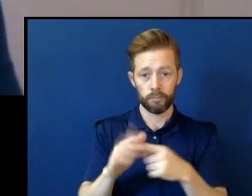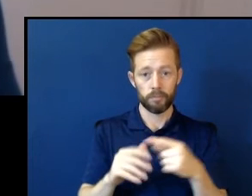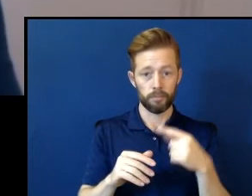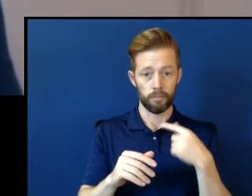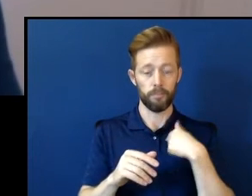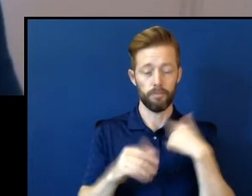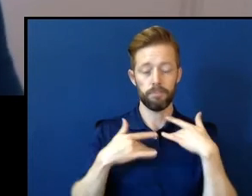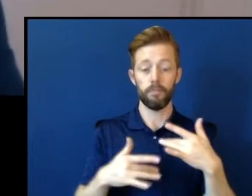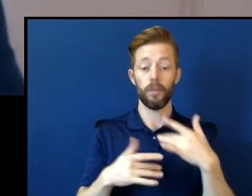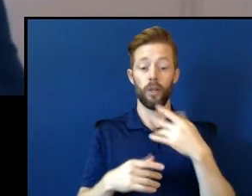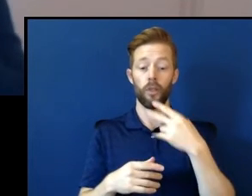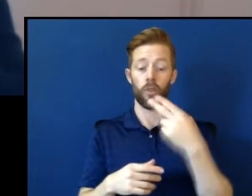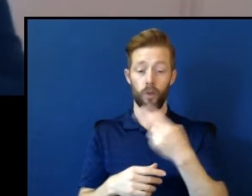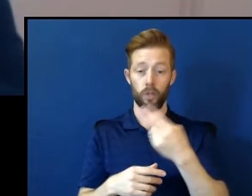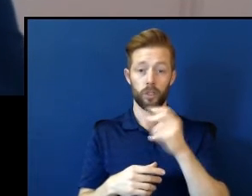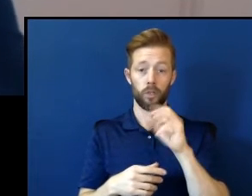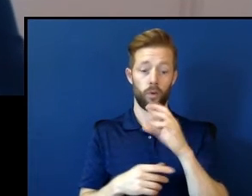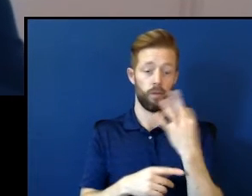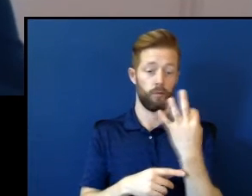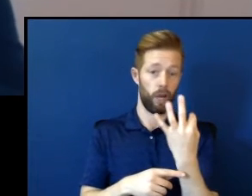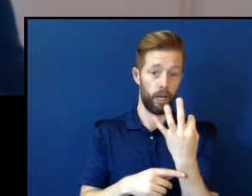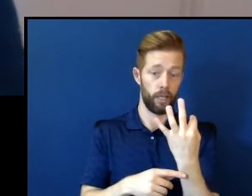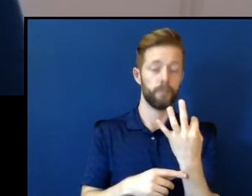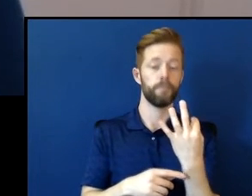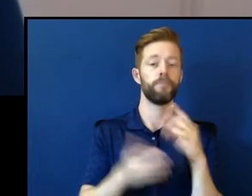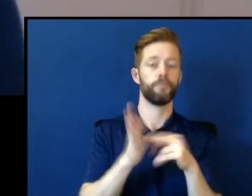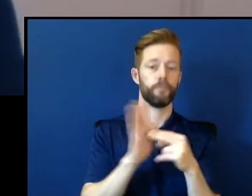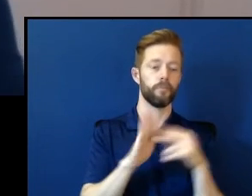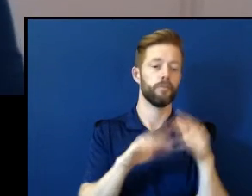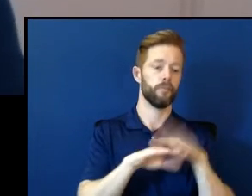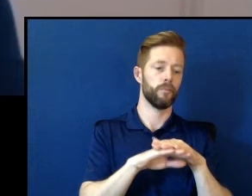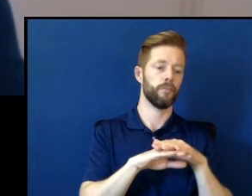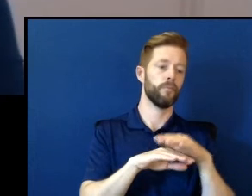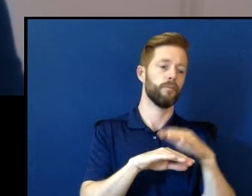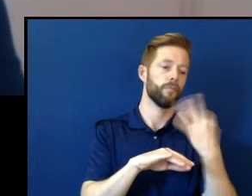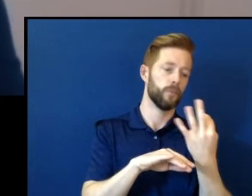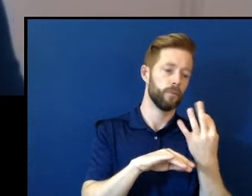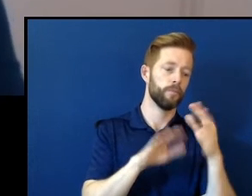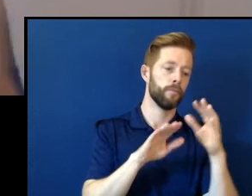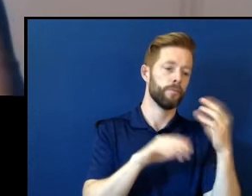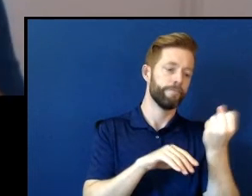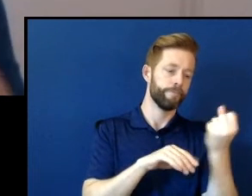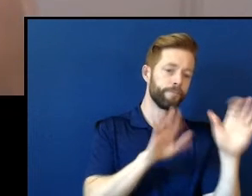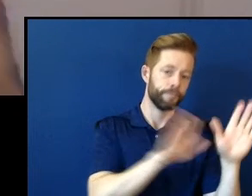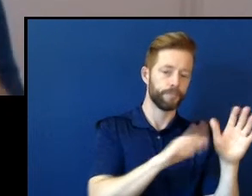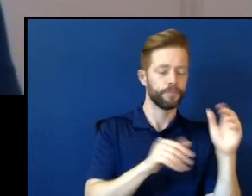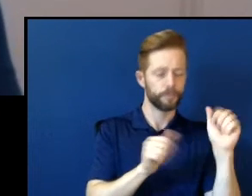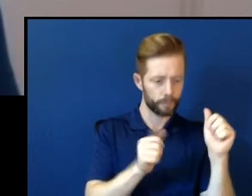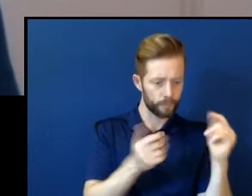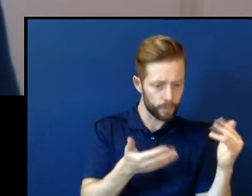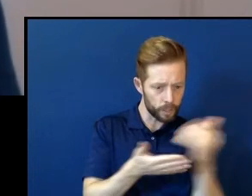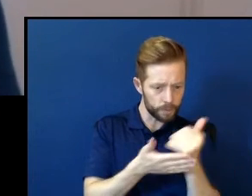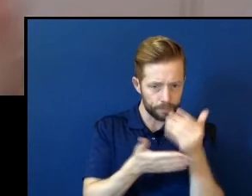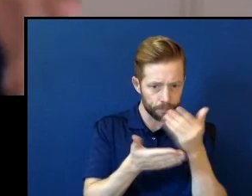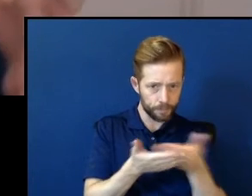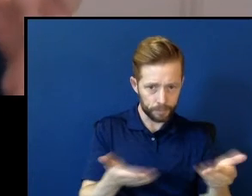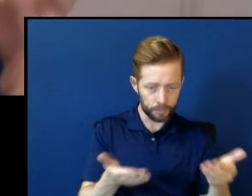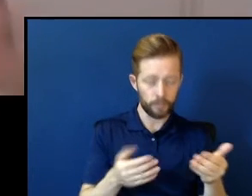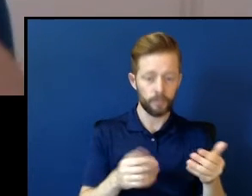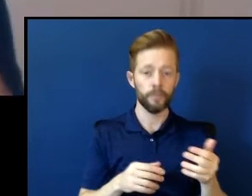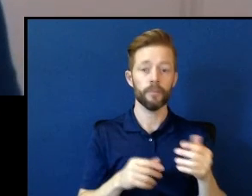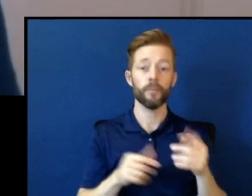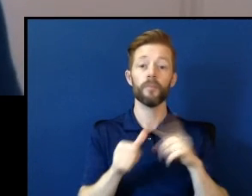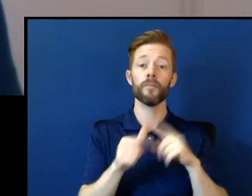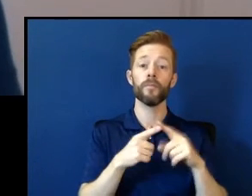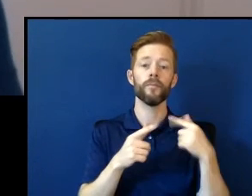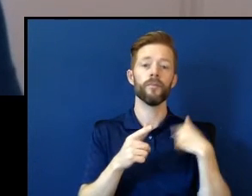to give it to them by either Thursday or Friday, so they have a weekend to, gather up these materials. And